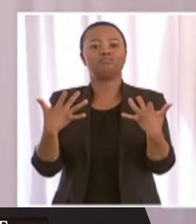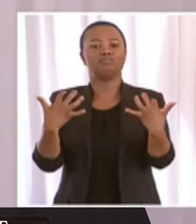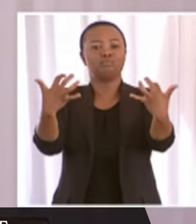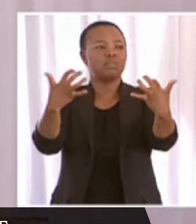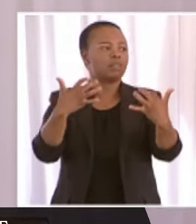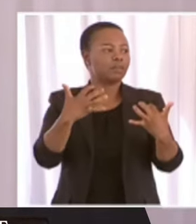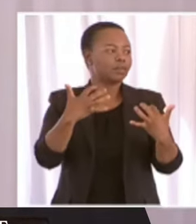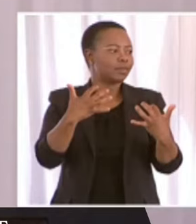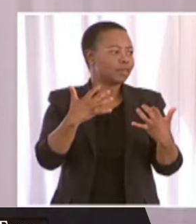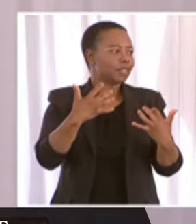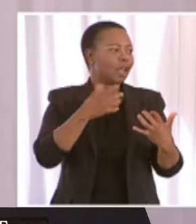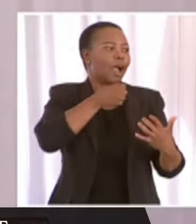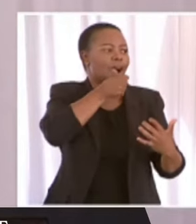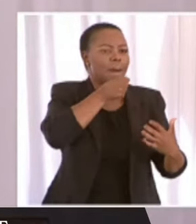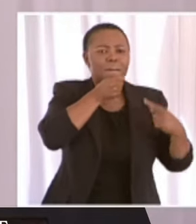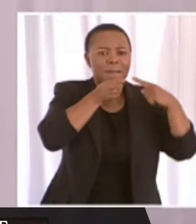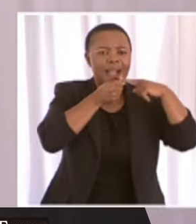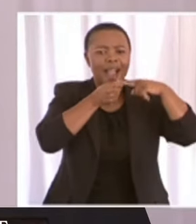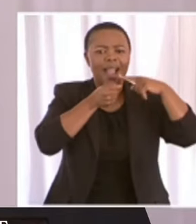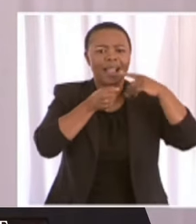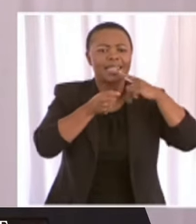morning.